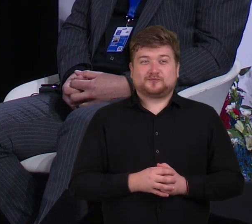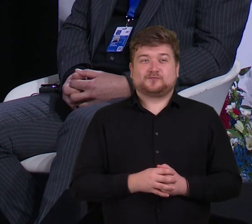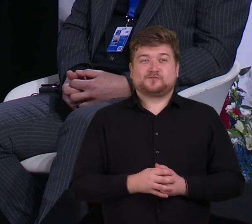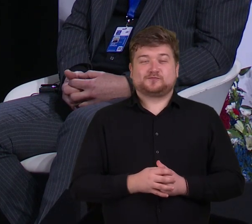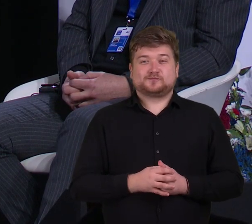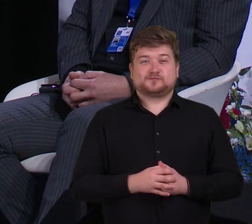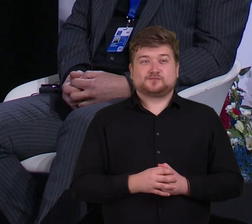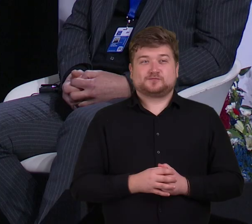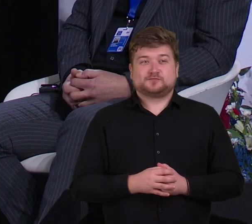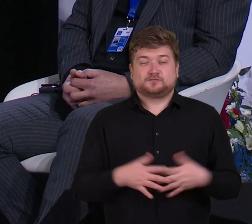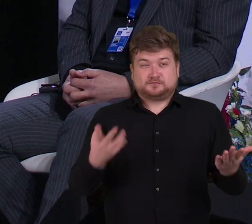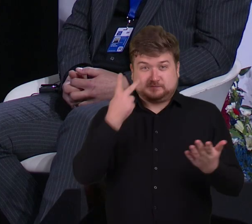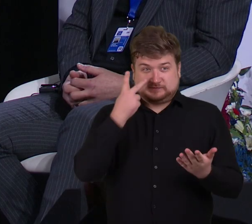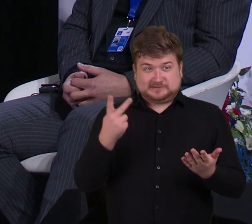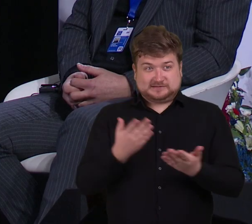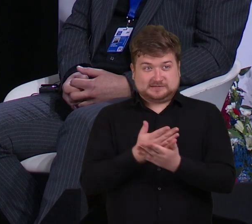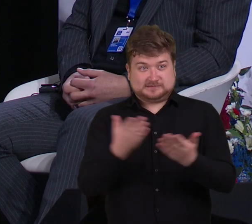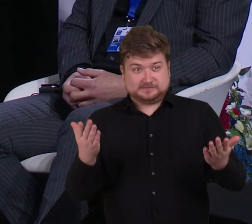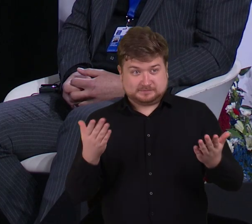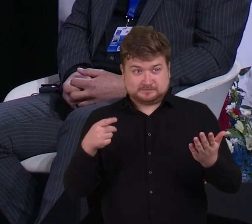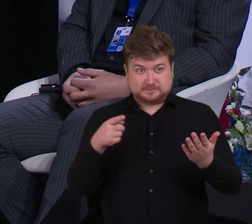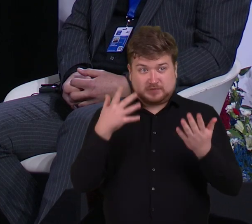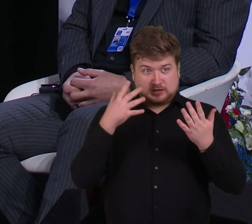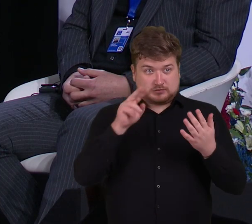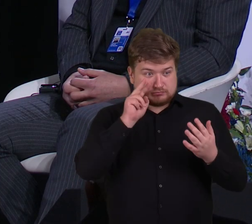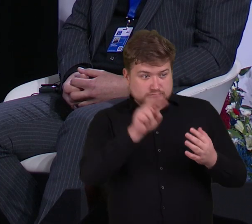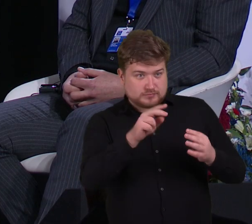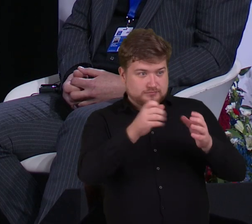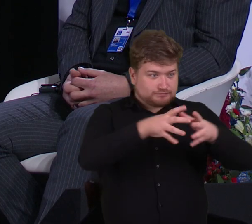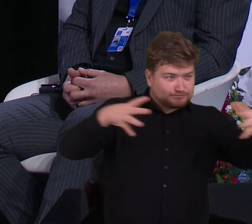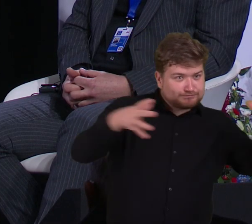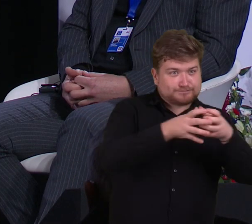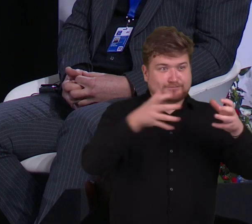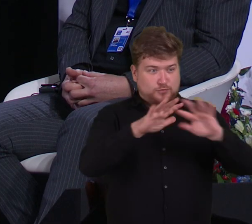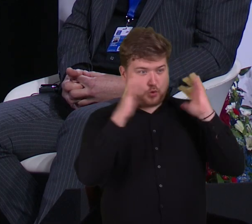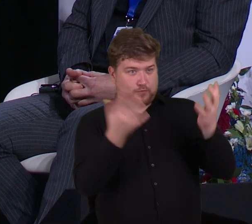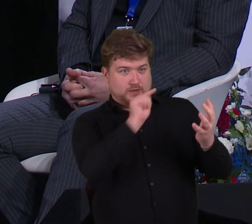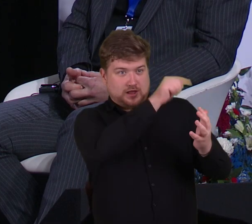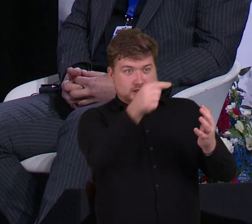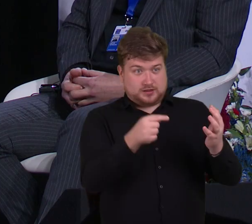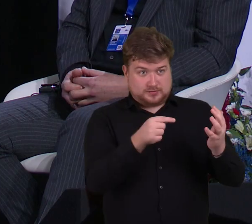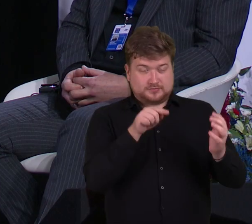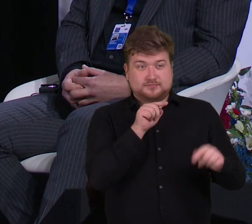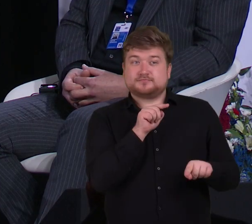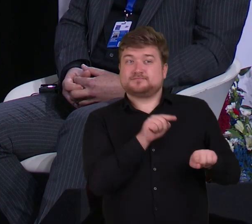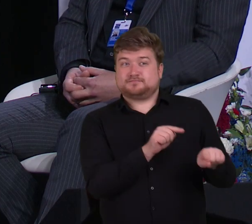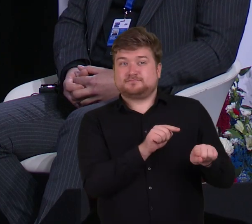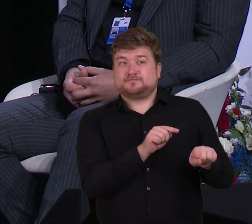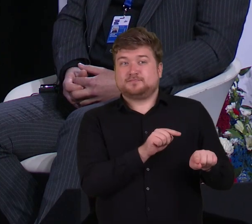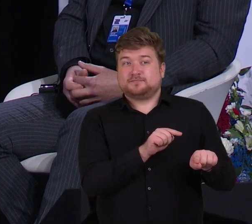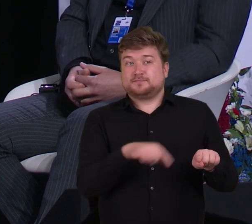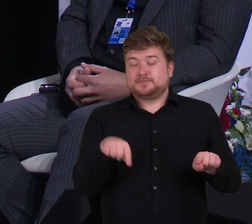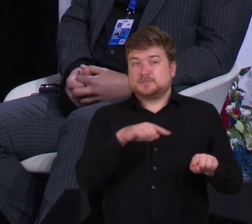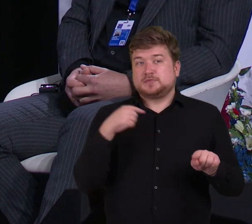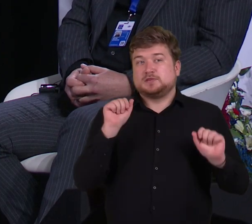scale, we have maybe 5 big multi-million cities in